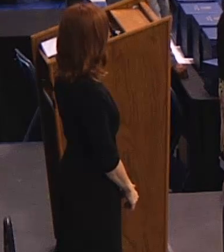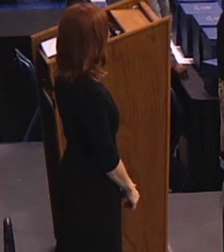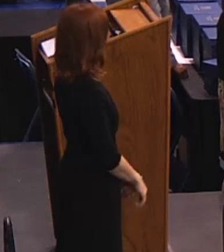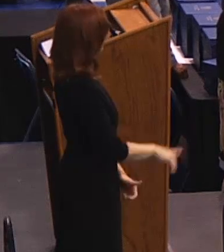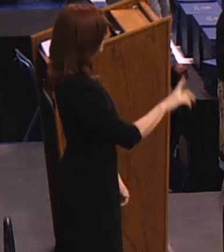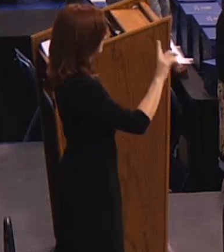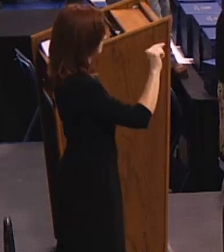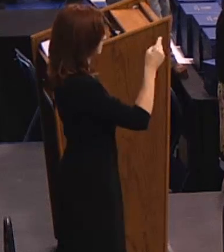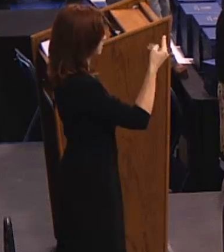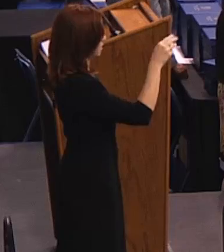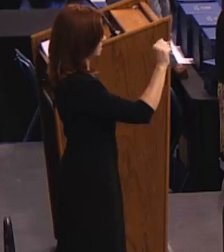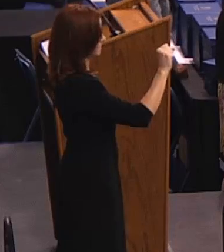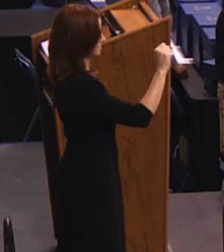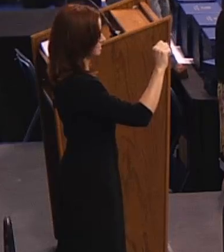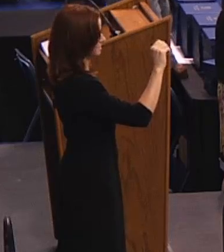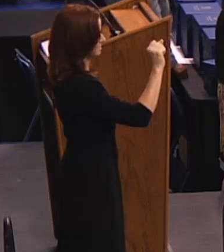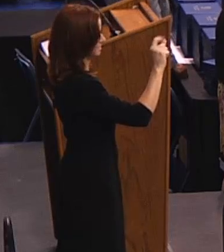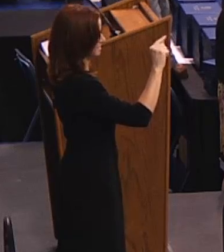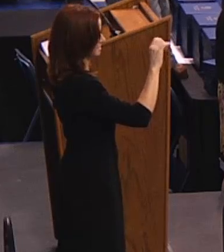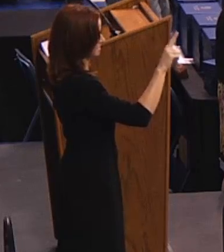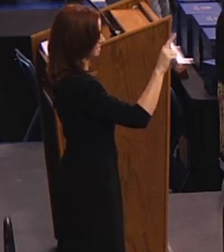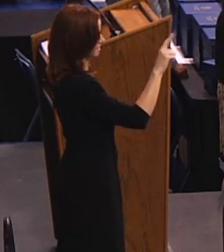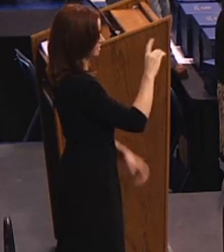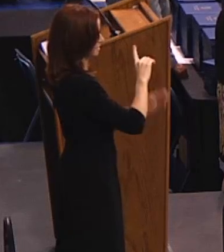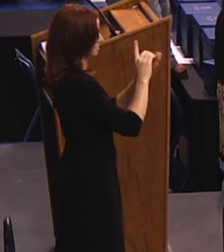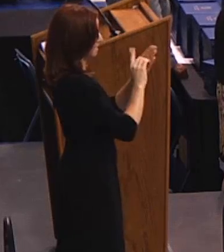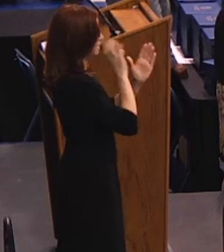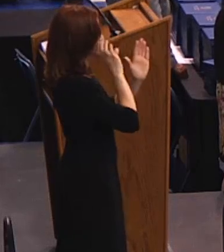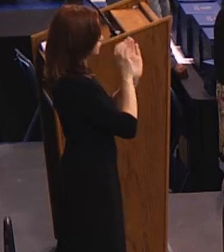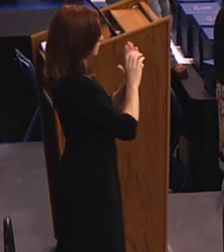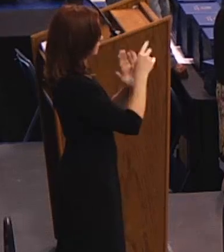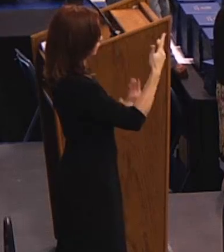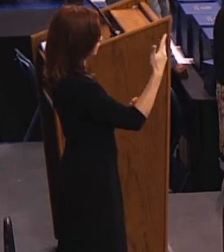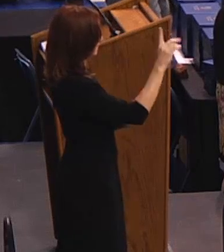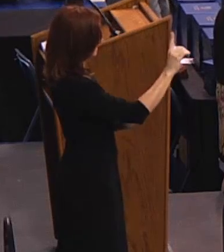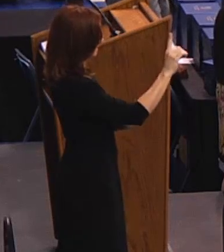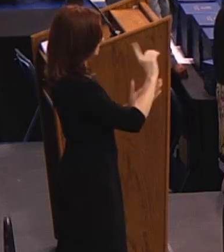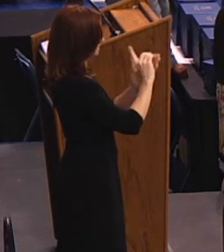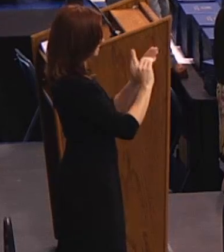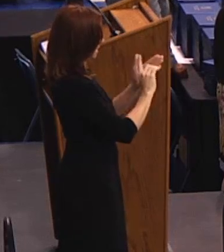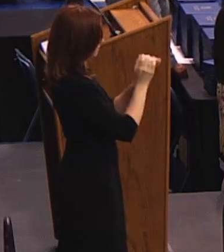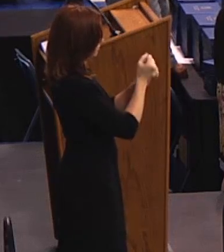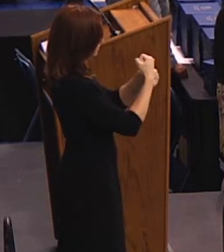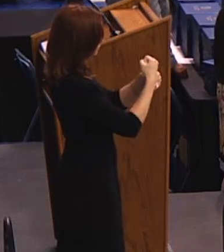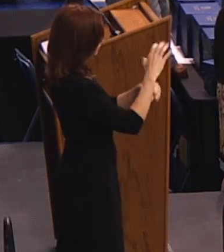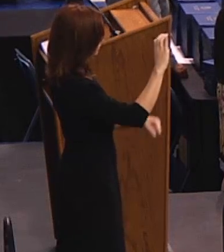Thomas A. Steele, design drafting, 3D design and production, cum laude.